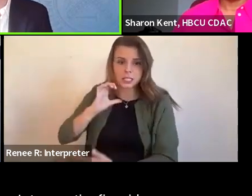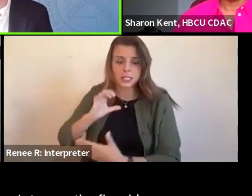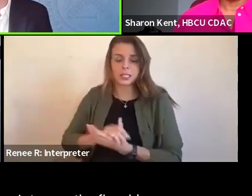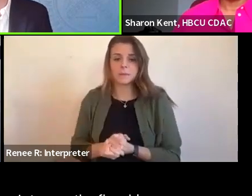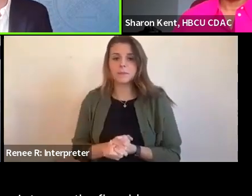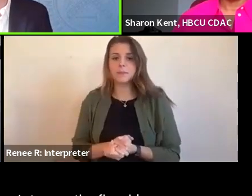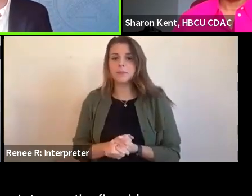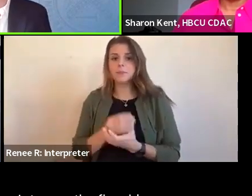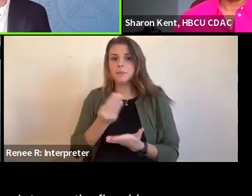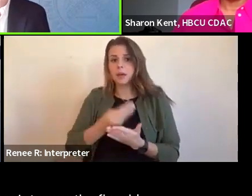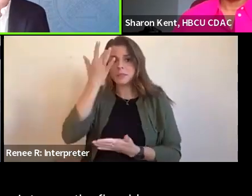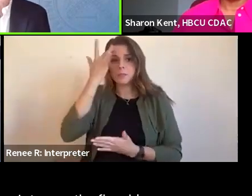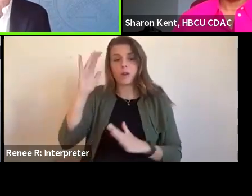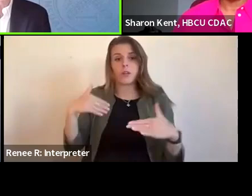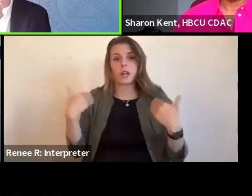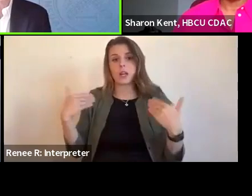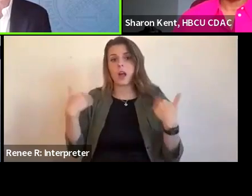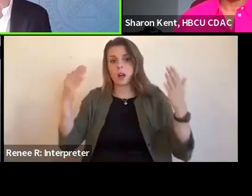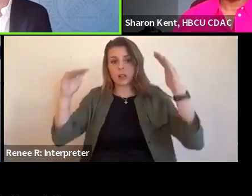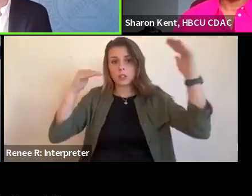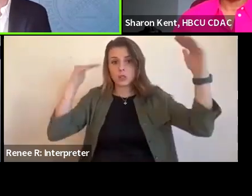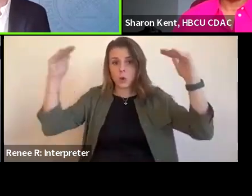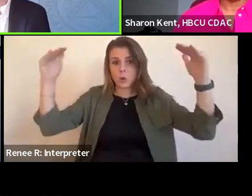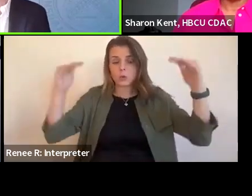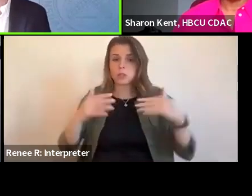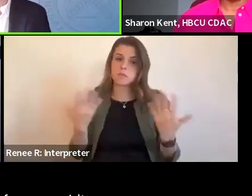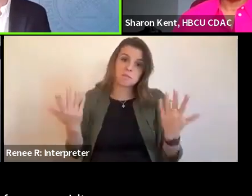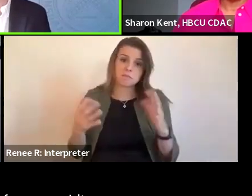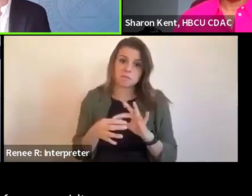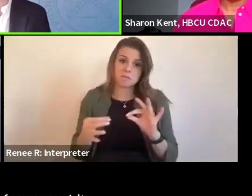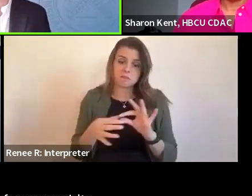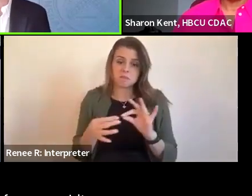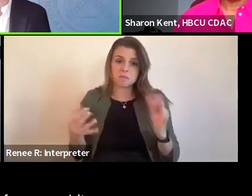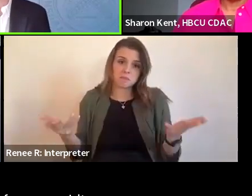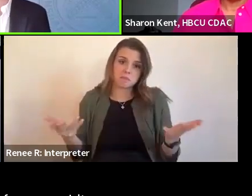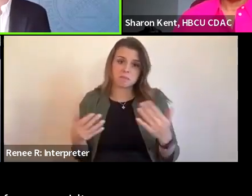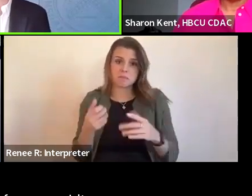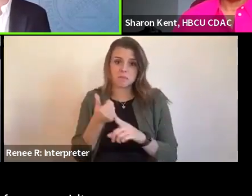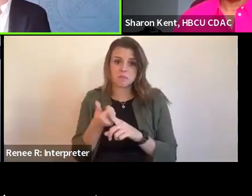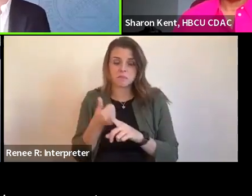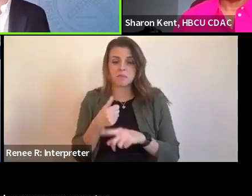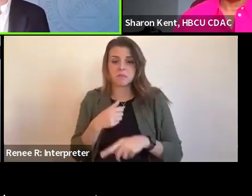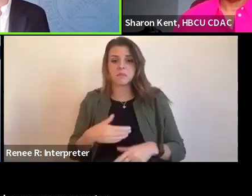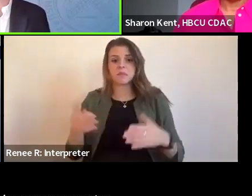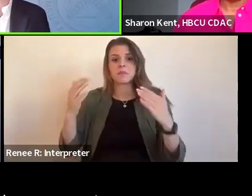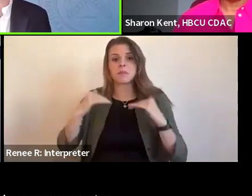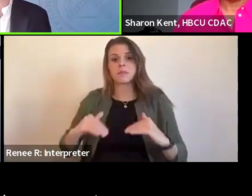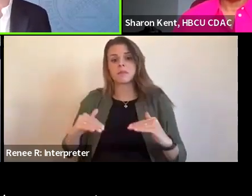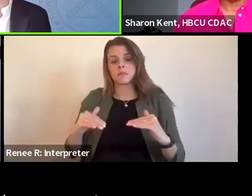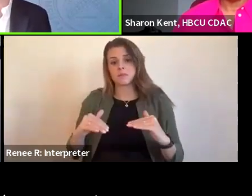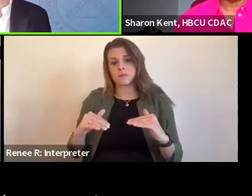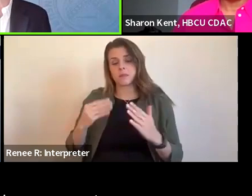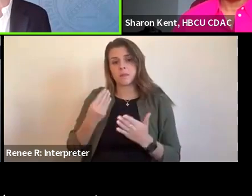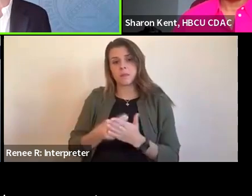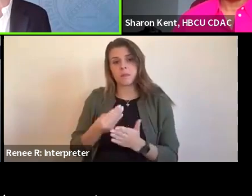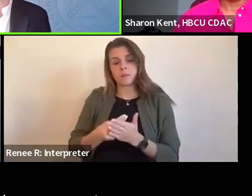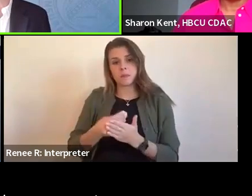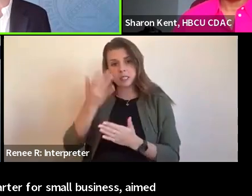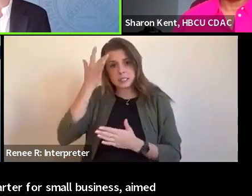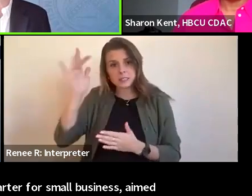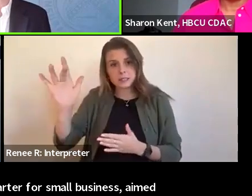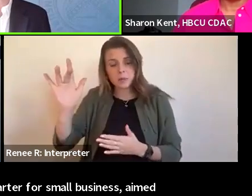Money Smart for young adults speaks for itself, and our Money Smart for small business product aimed at those